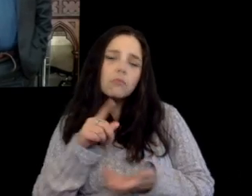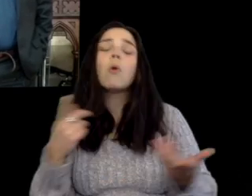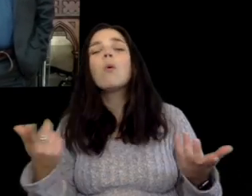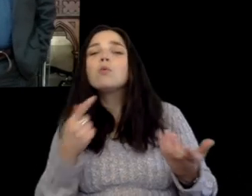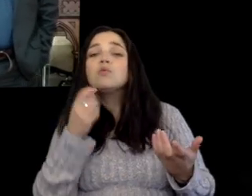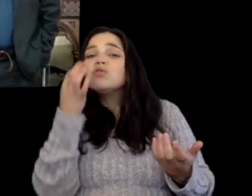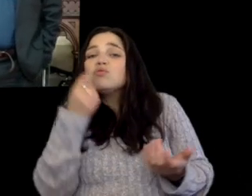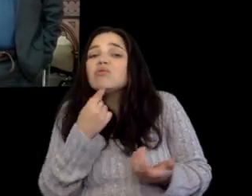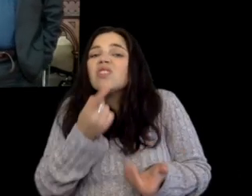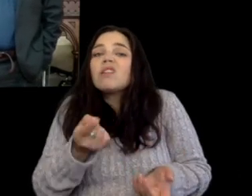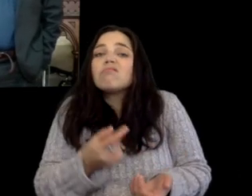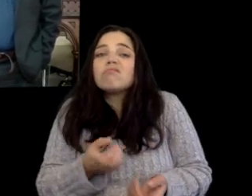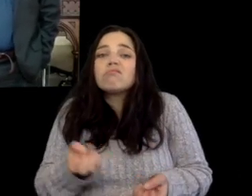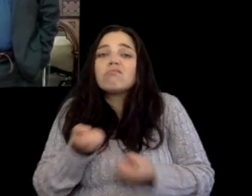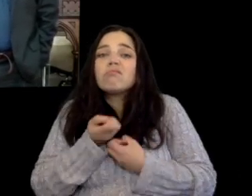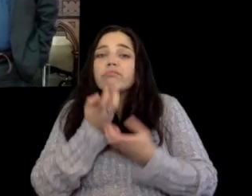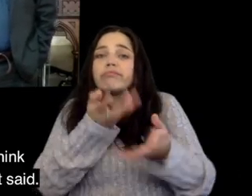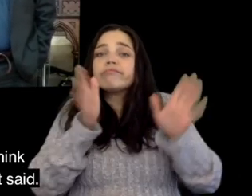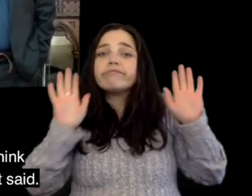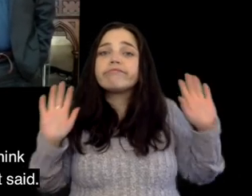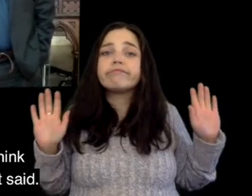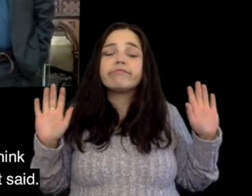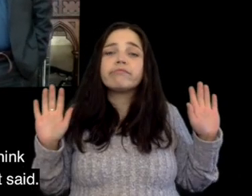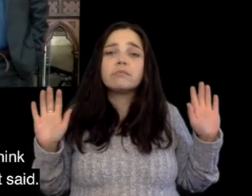Or do you just say them?